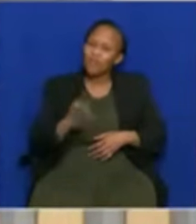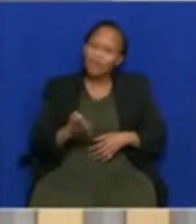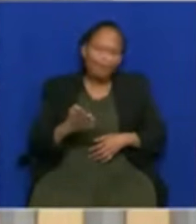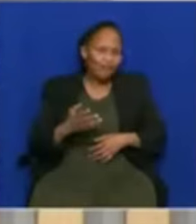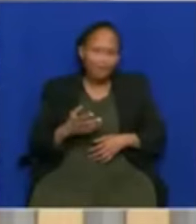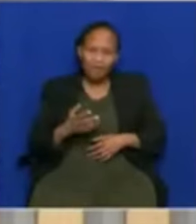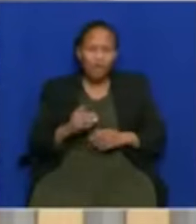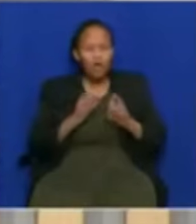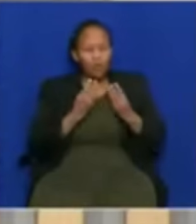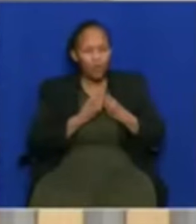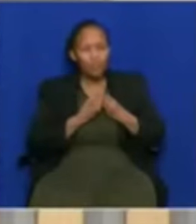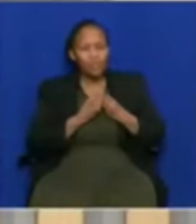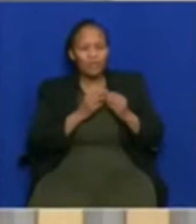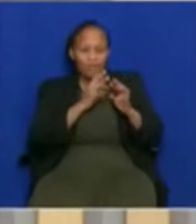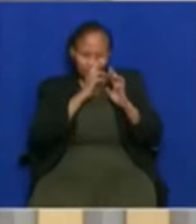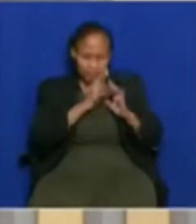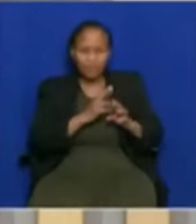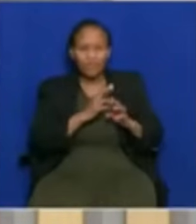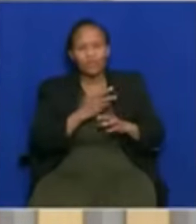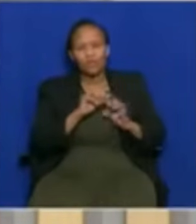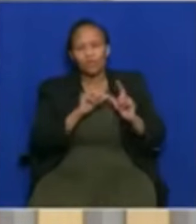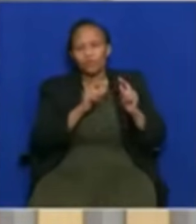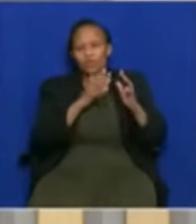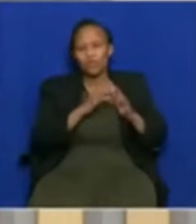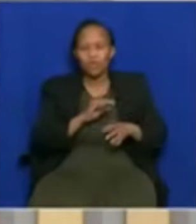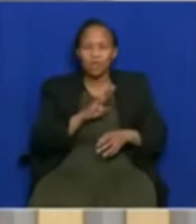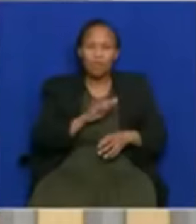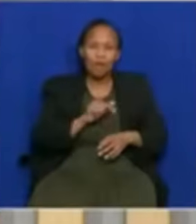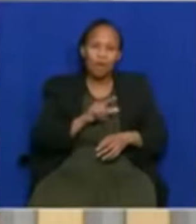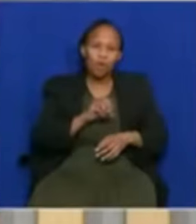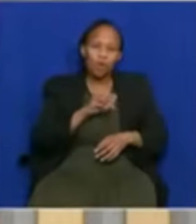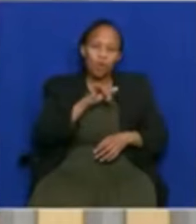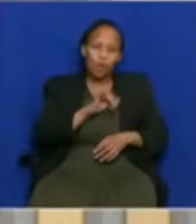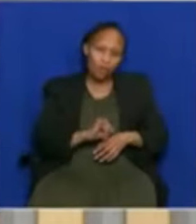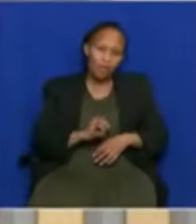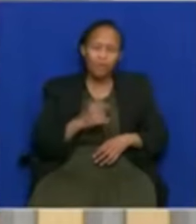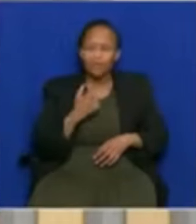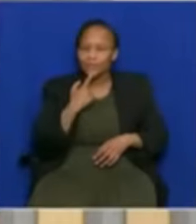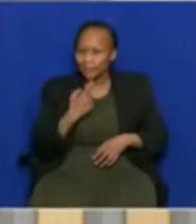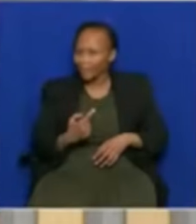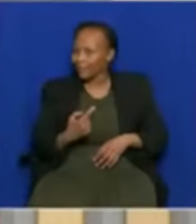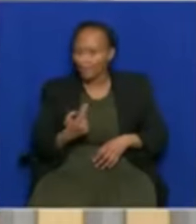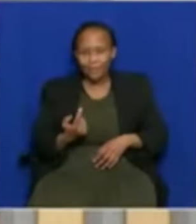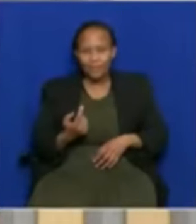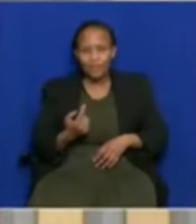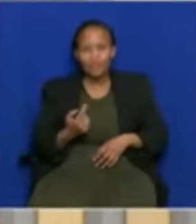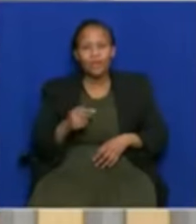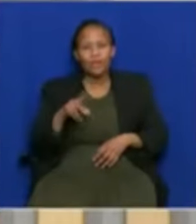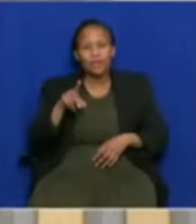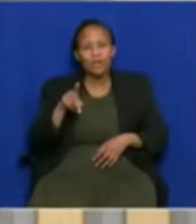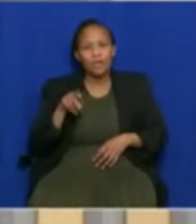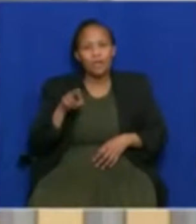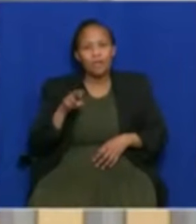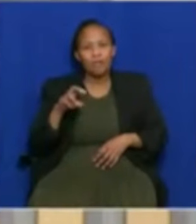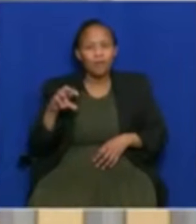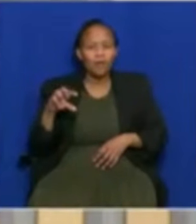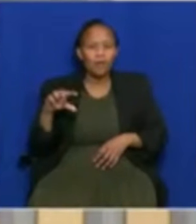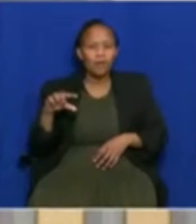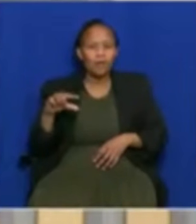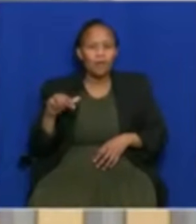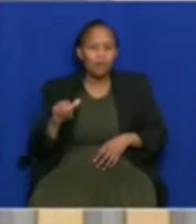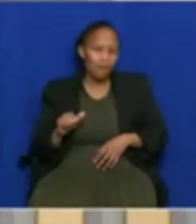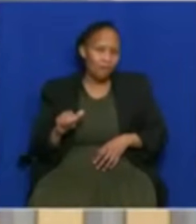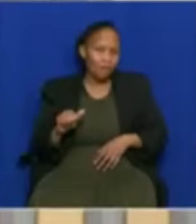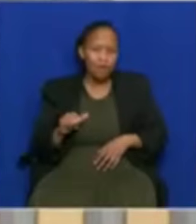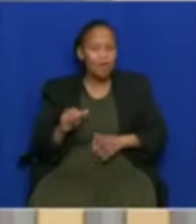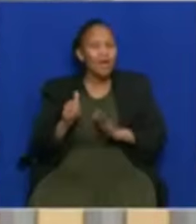but it's trying to get that message over to say, within PRECA, The advantage is way to describe it, in